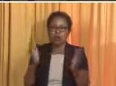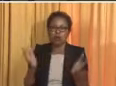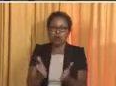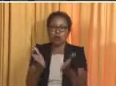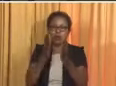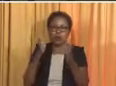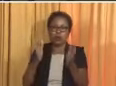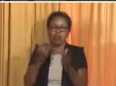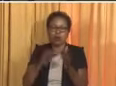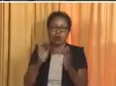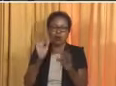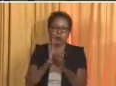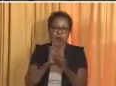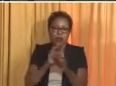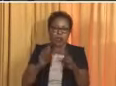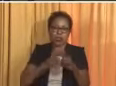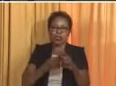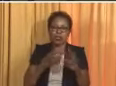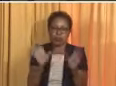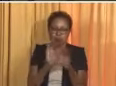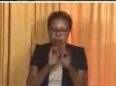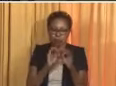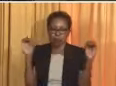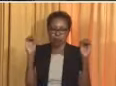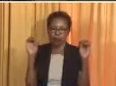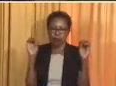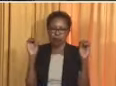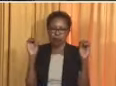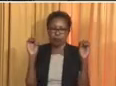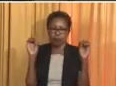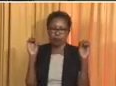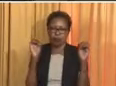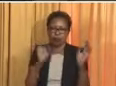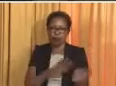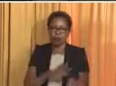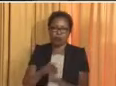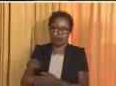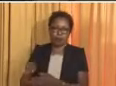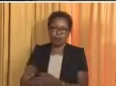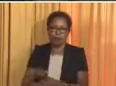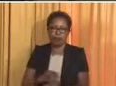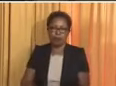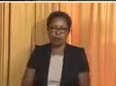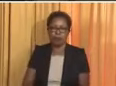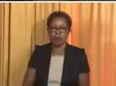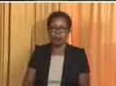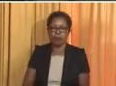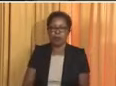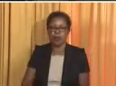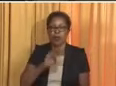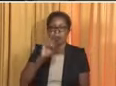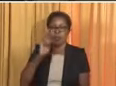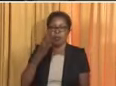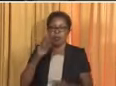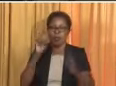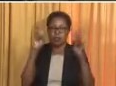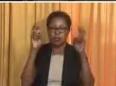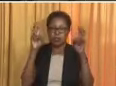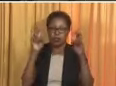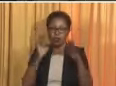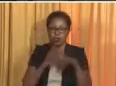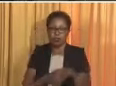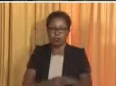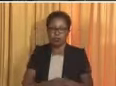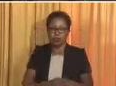initiative under 257. I now move to the third issue, which is whether the second